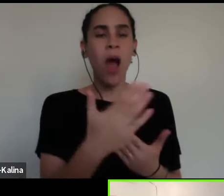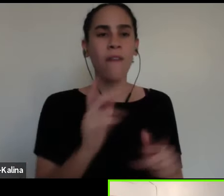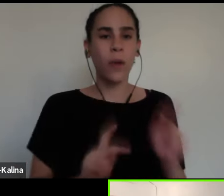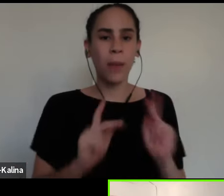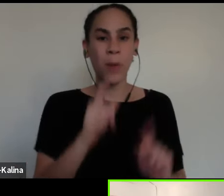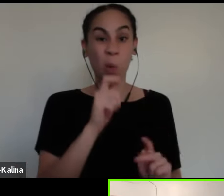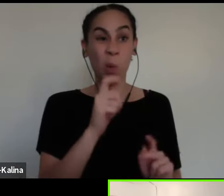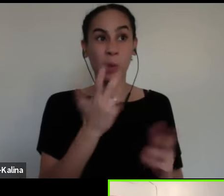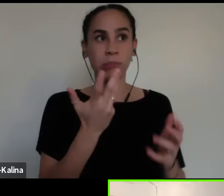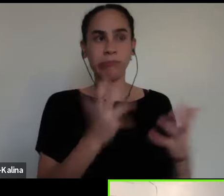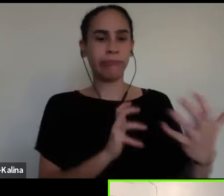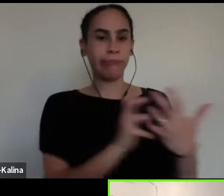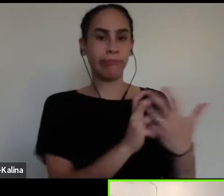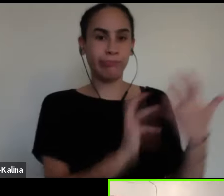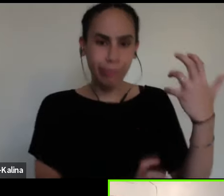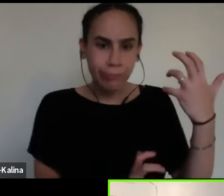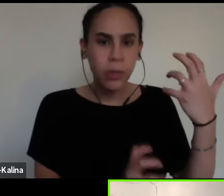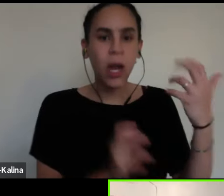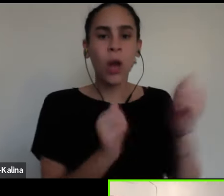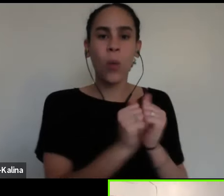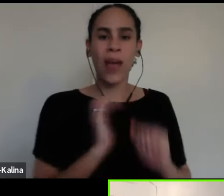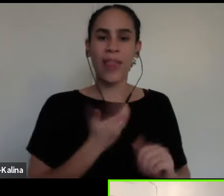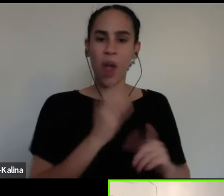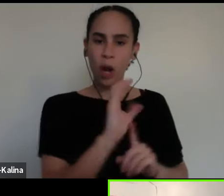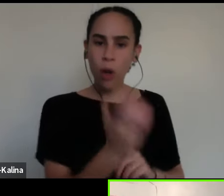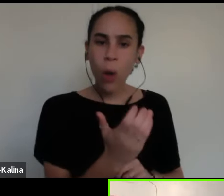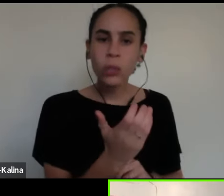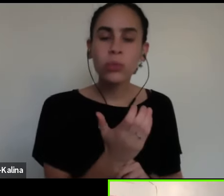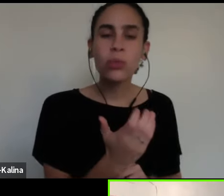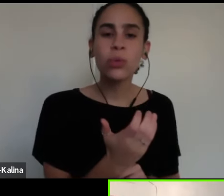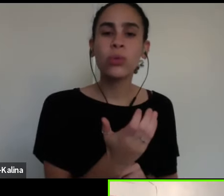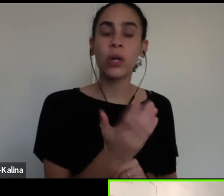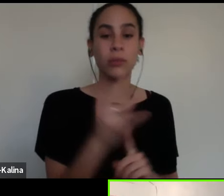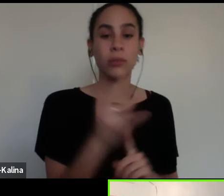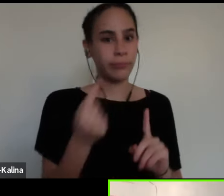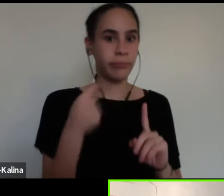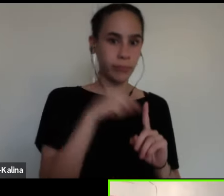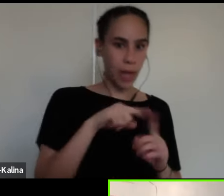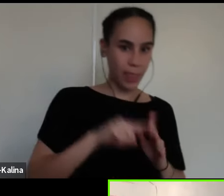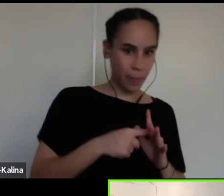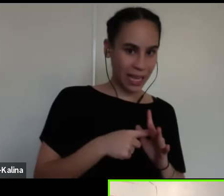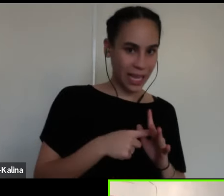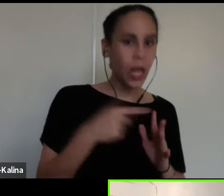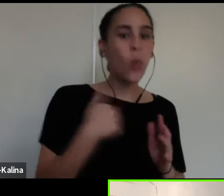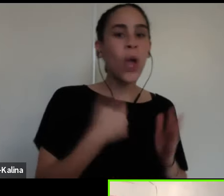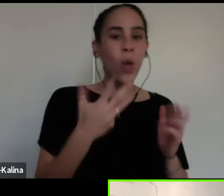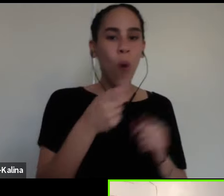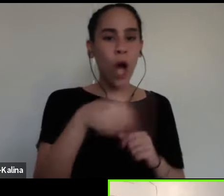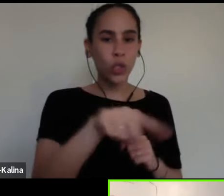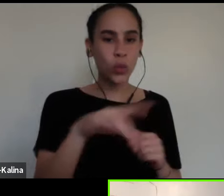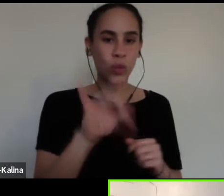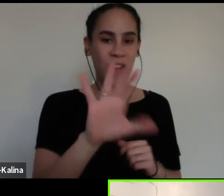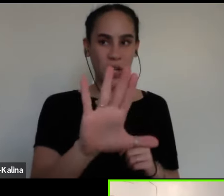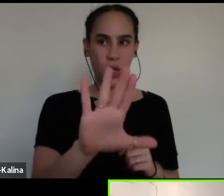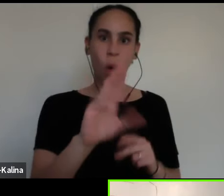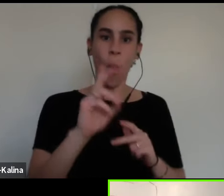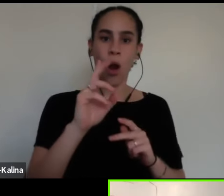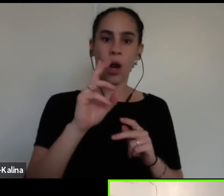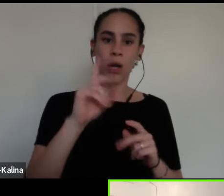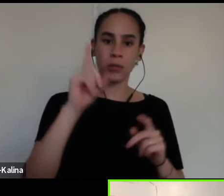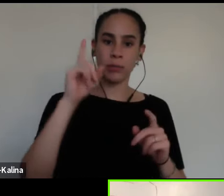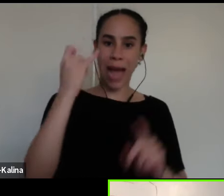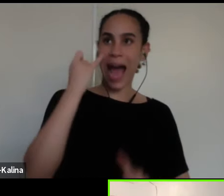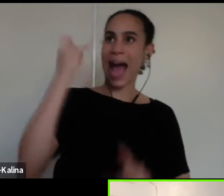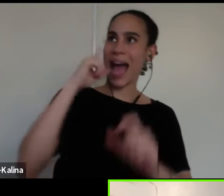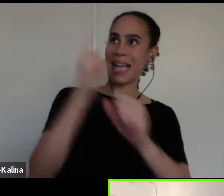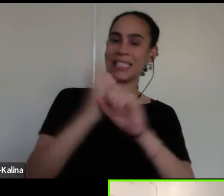fit with the culture that we've created, which, again, back to the beginning, we want you to find your version of personal success, but then you have to contribute to the success of others.